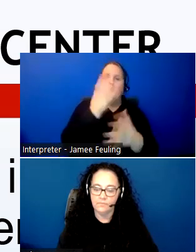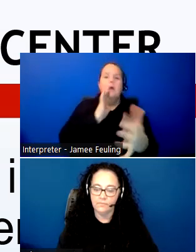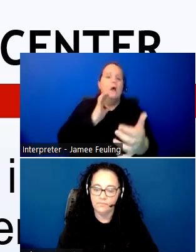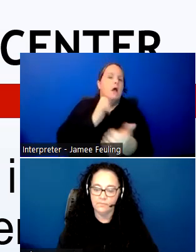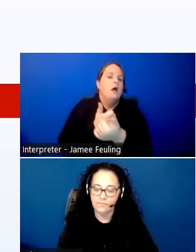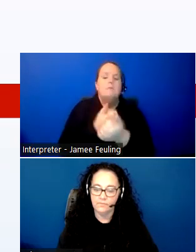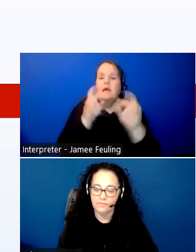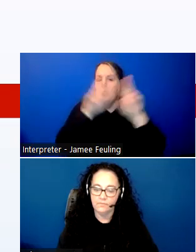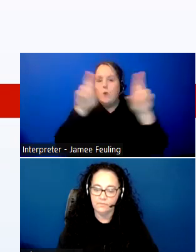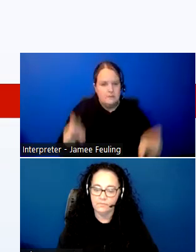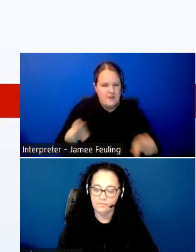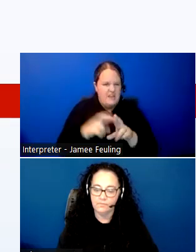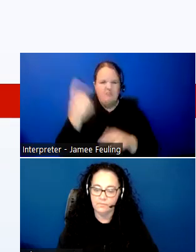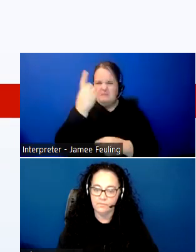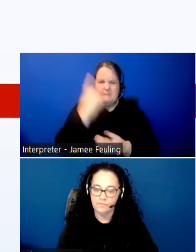resume.